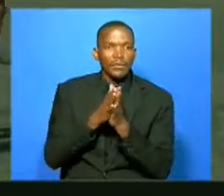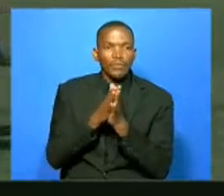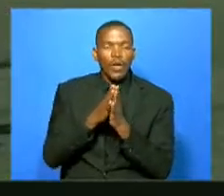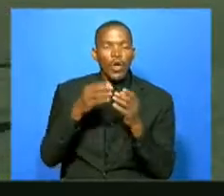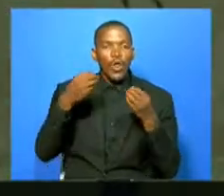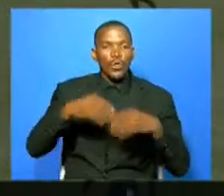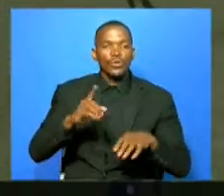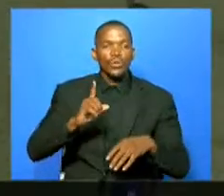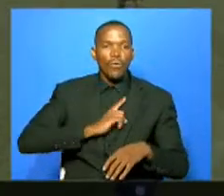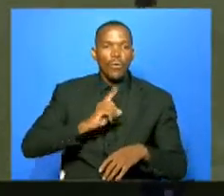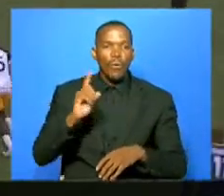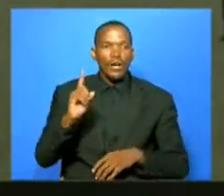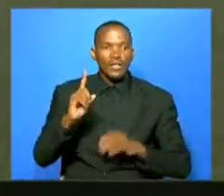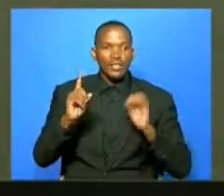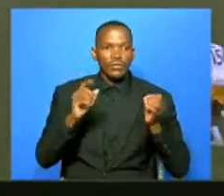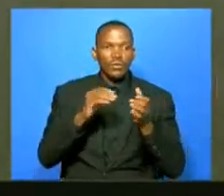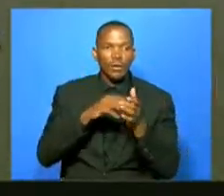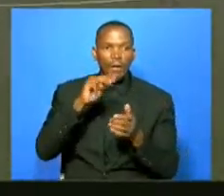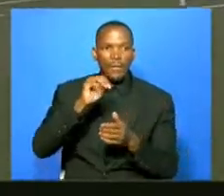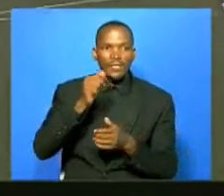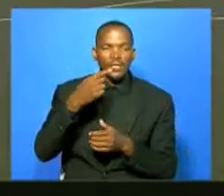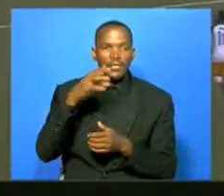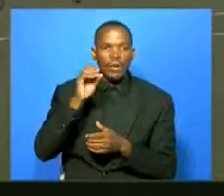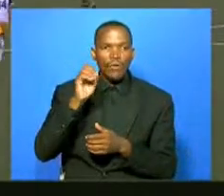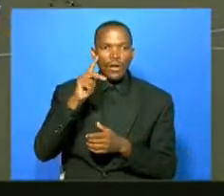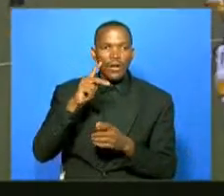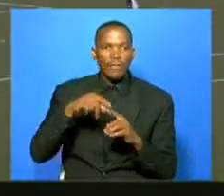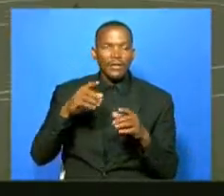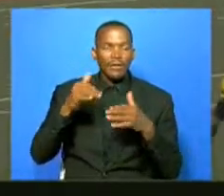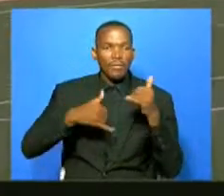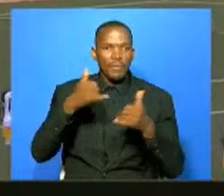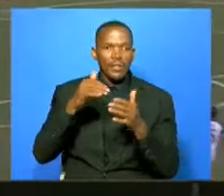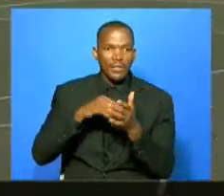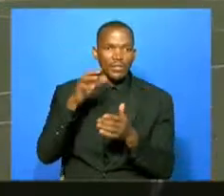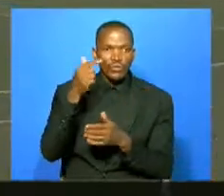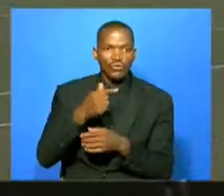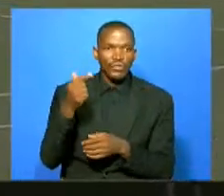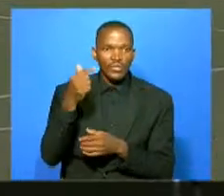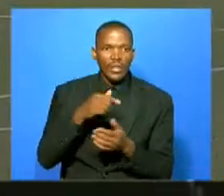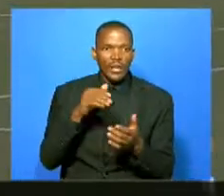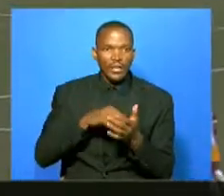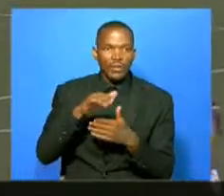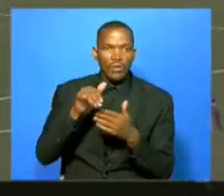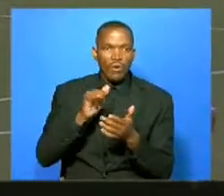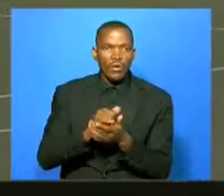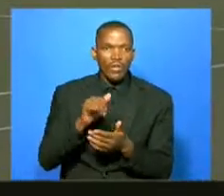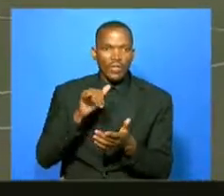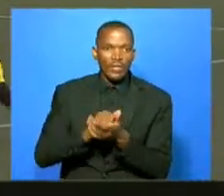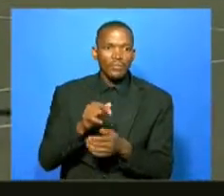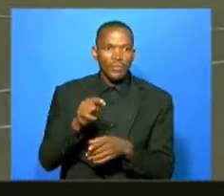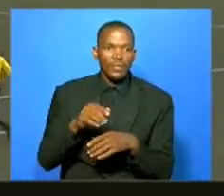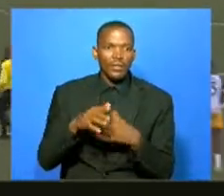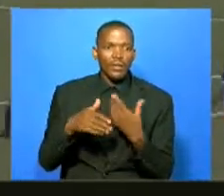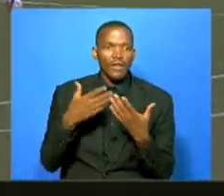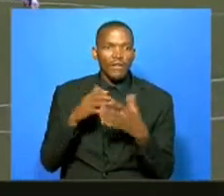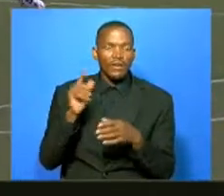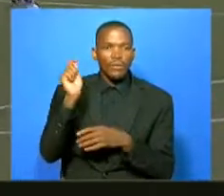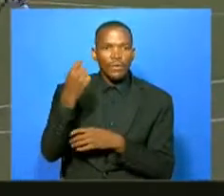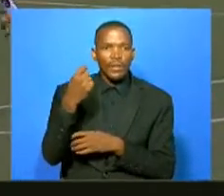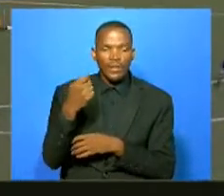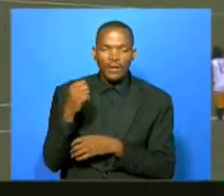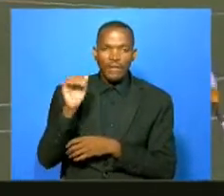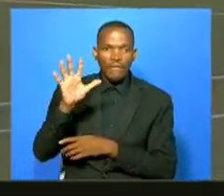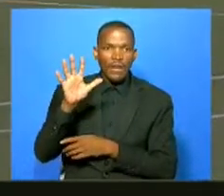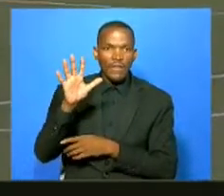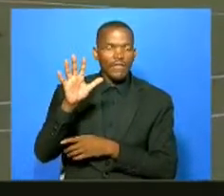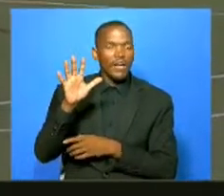ya nnogo lefela kgathanong le masita o ka mo motshamekong wa bone wa labobedi. Banna ba ga Chikoti ba kgonne go fenya metshameko e metlhano